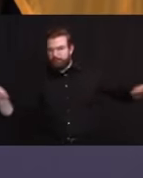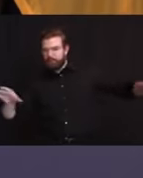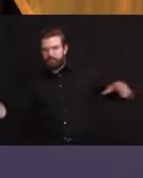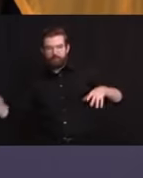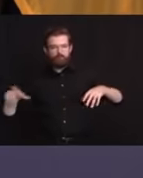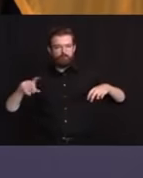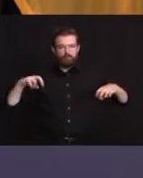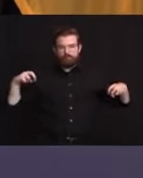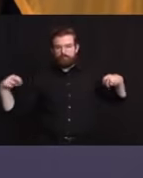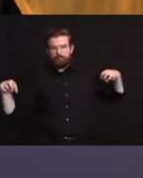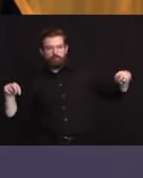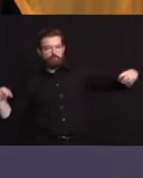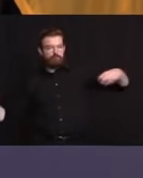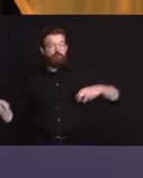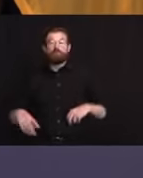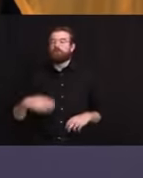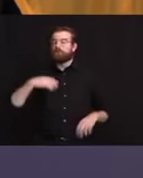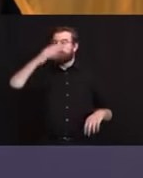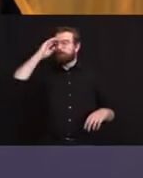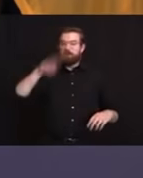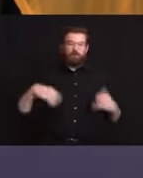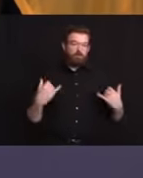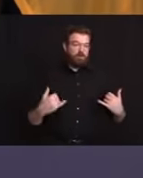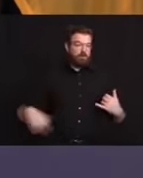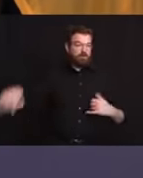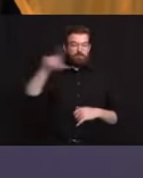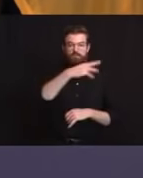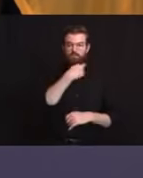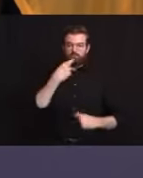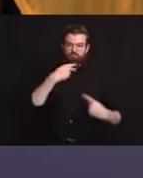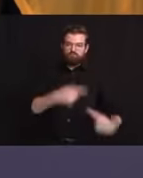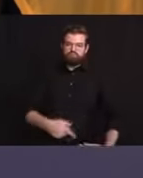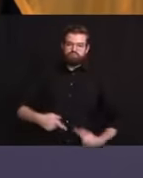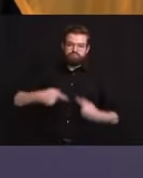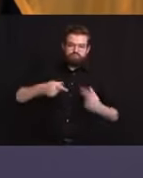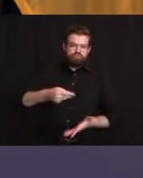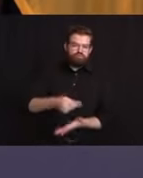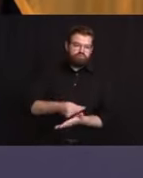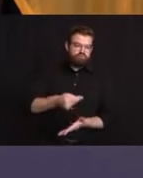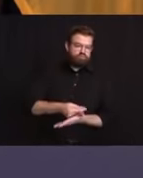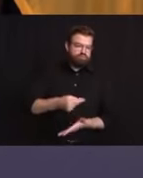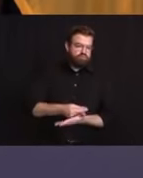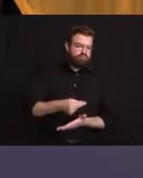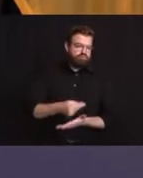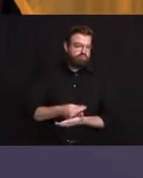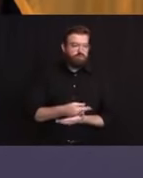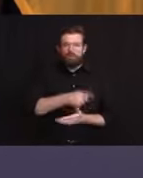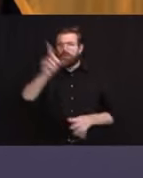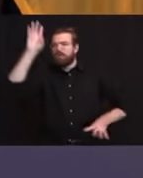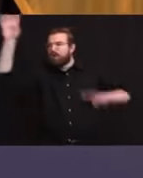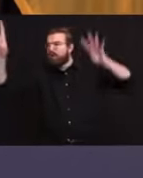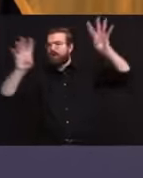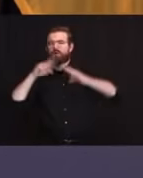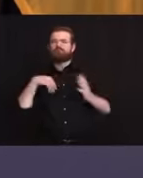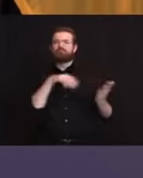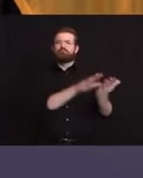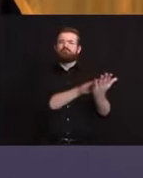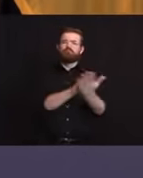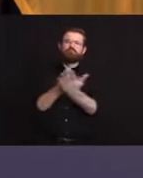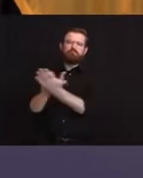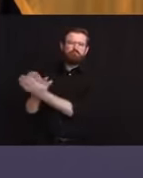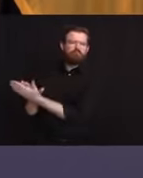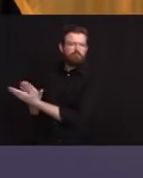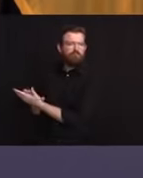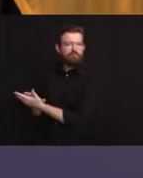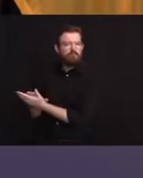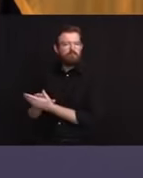enormous creativity and just the way they've conducted themselves in the outdoor piece of this, and really doing